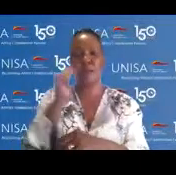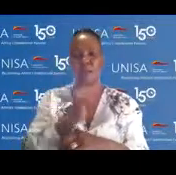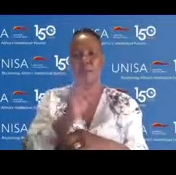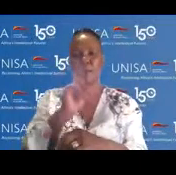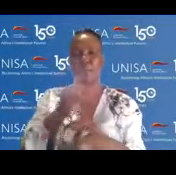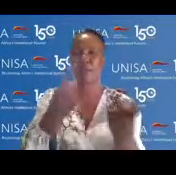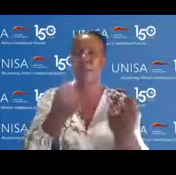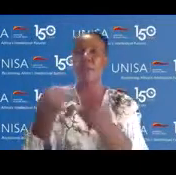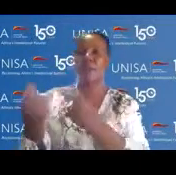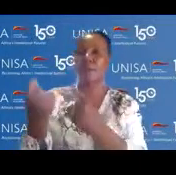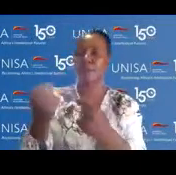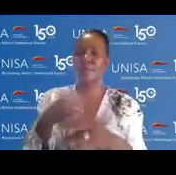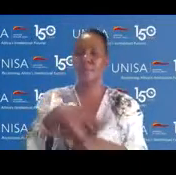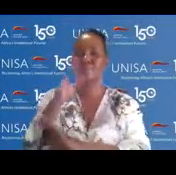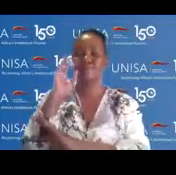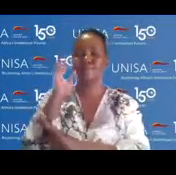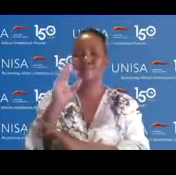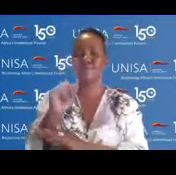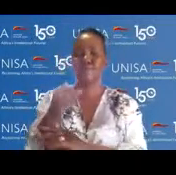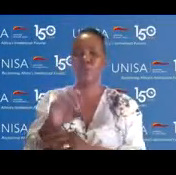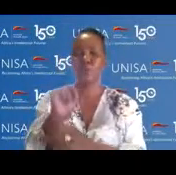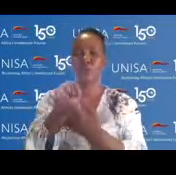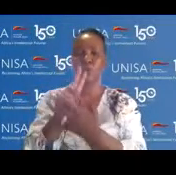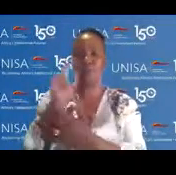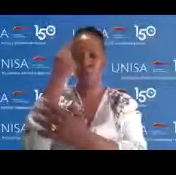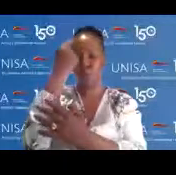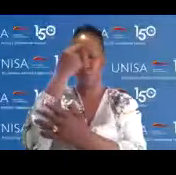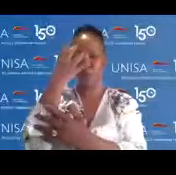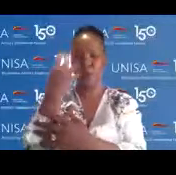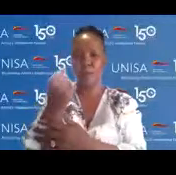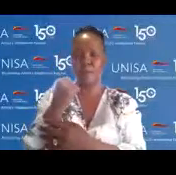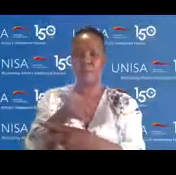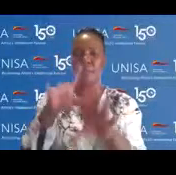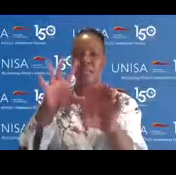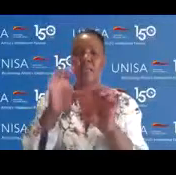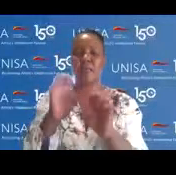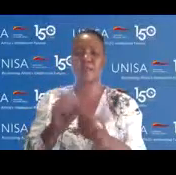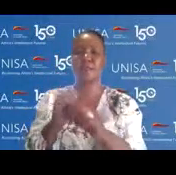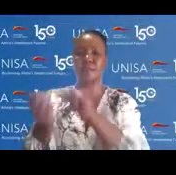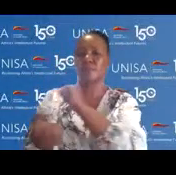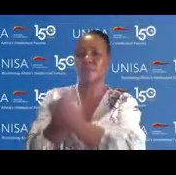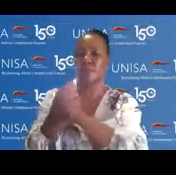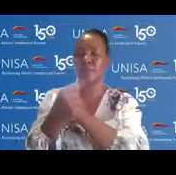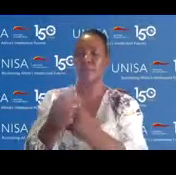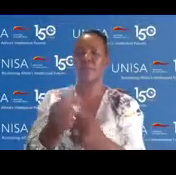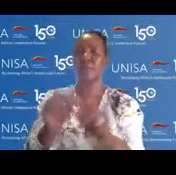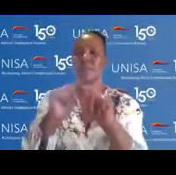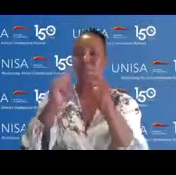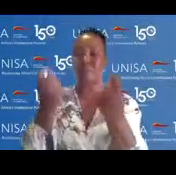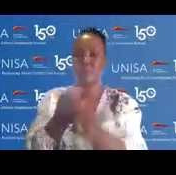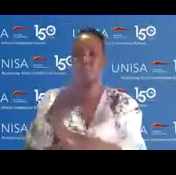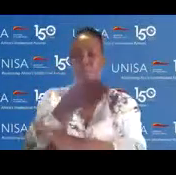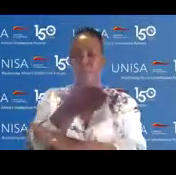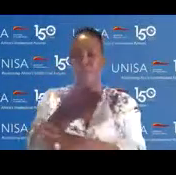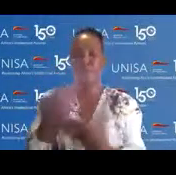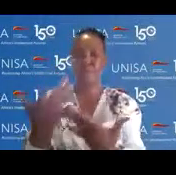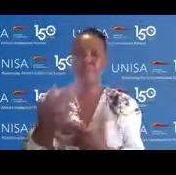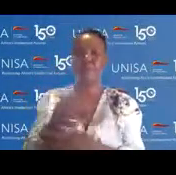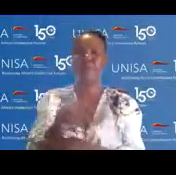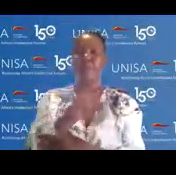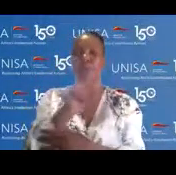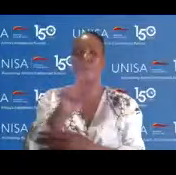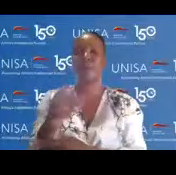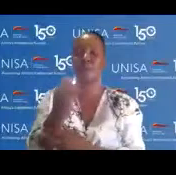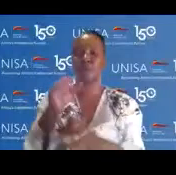just remember, 12 o'clock, we are having an exam session. Richard and myself and most of the team is going to be there. So you will have opportunities